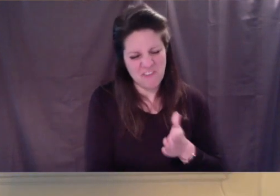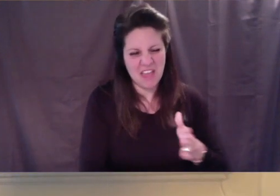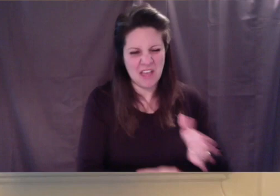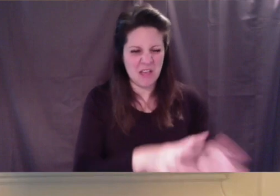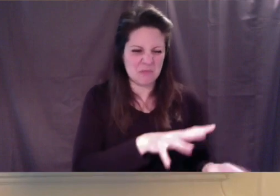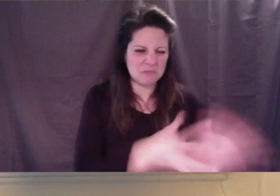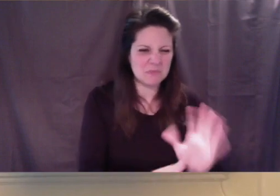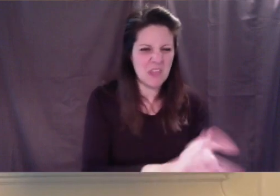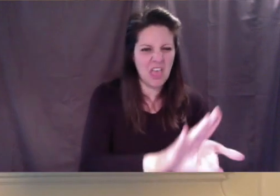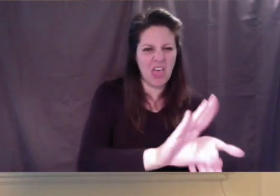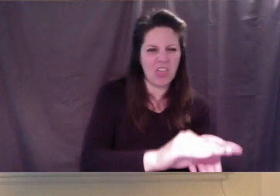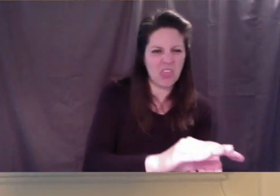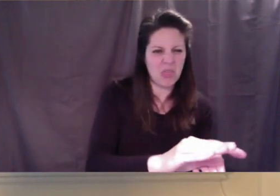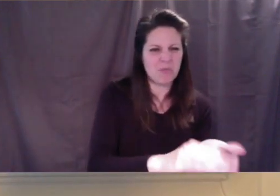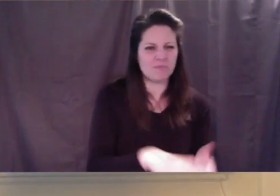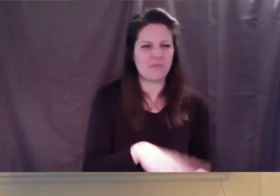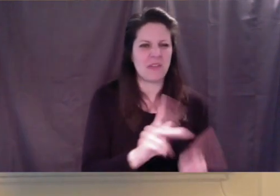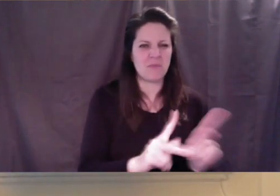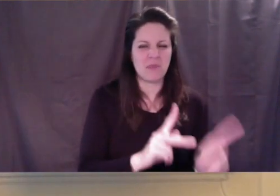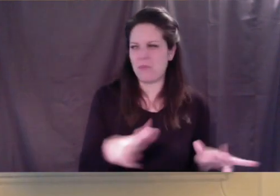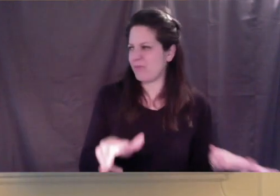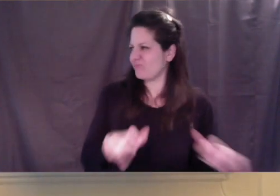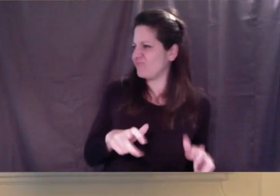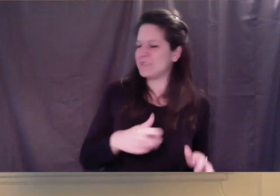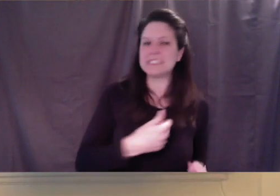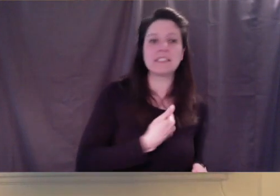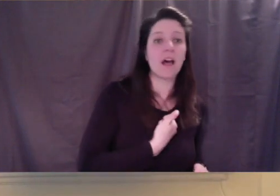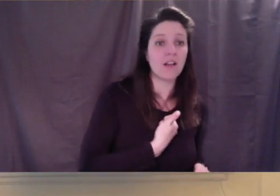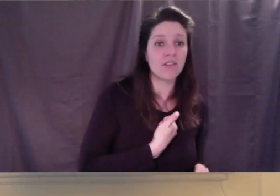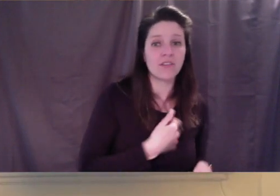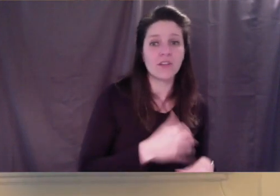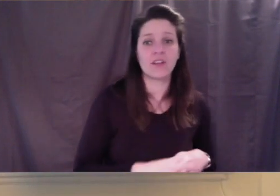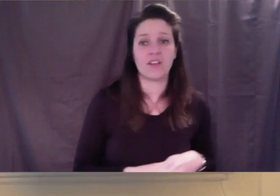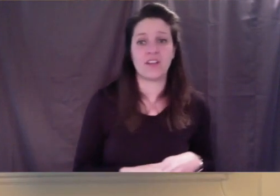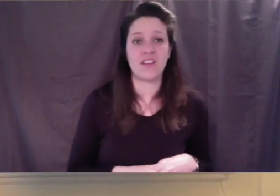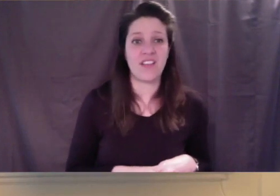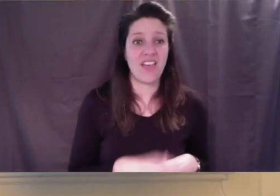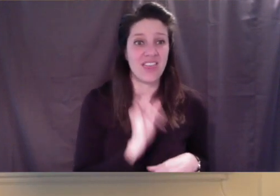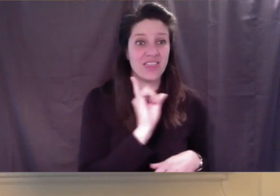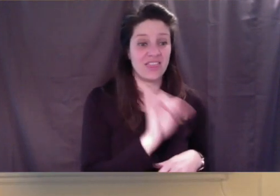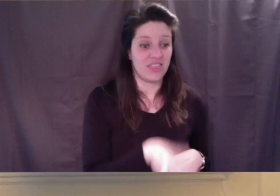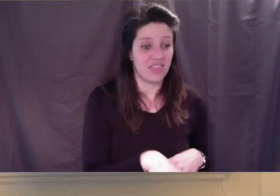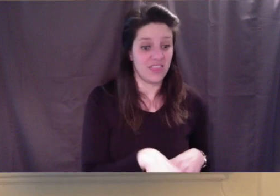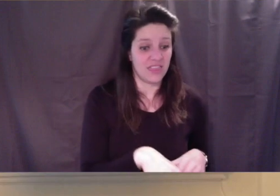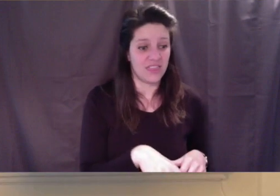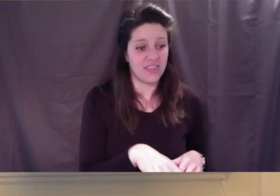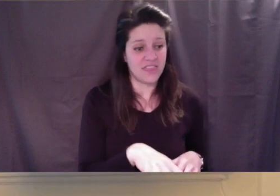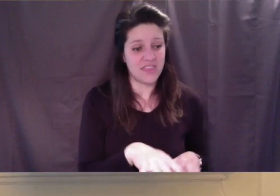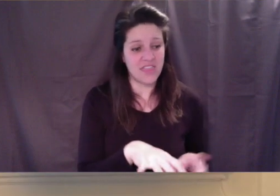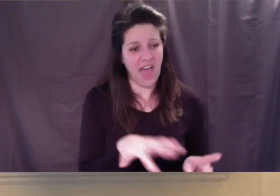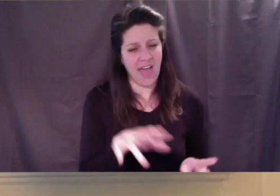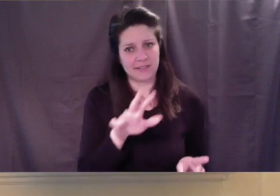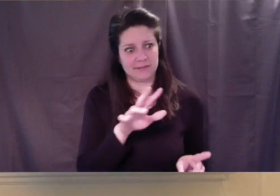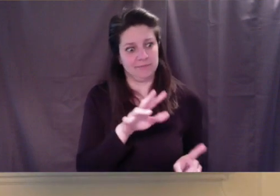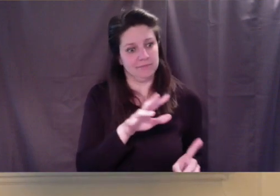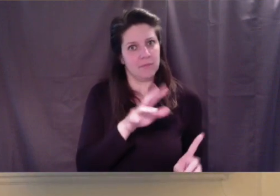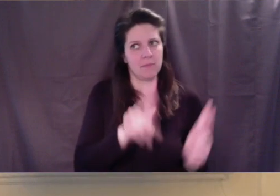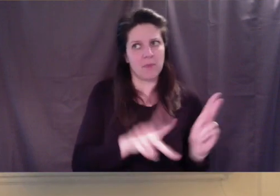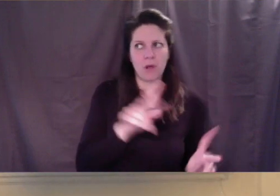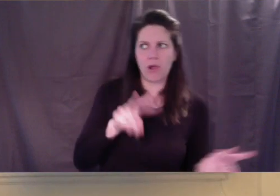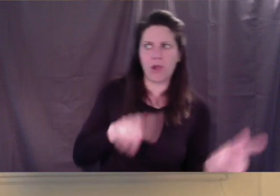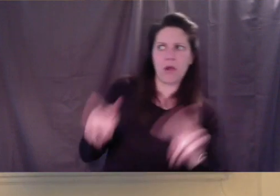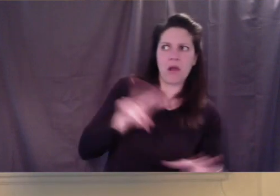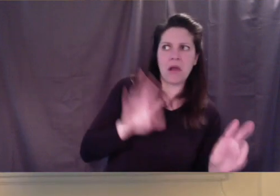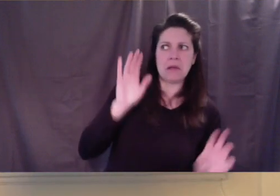structures continually fail and people are only looking out for themselves. And it comes in reaction to a perceived grim,